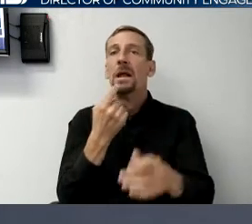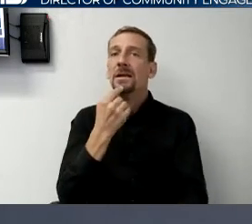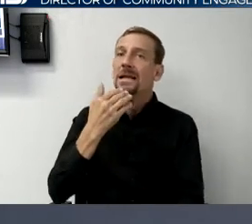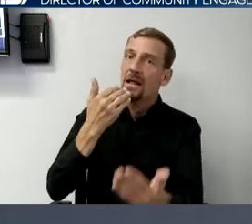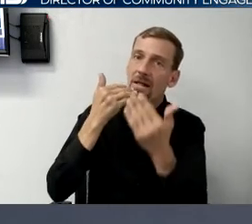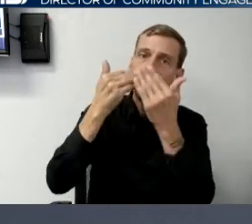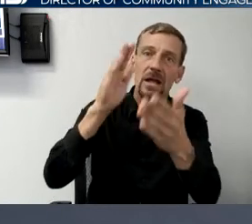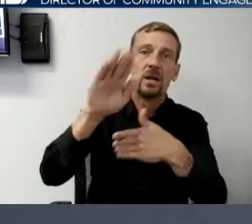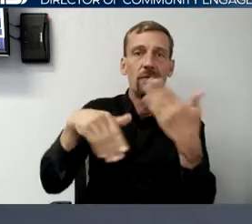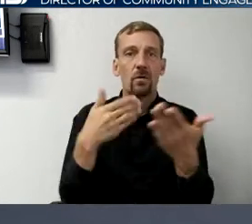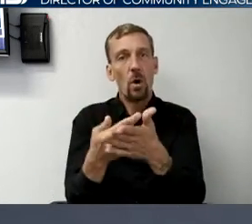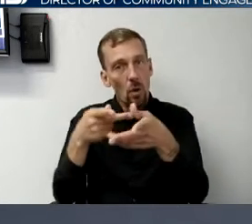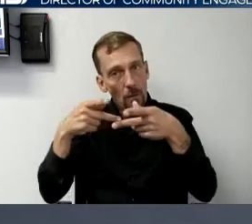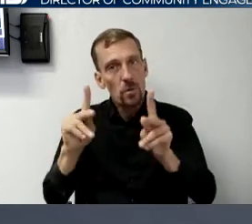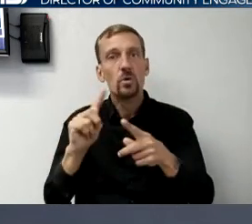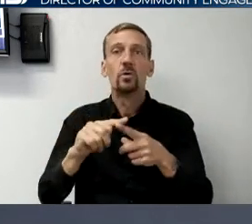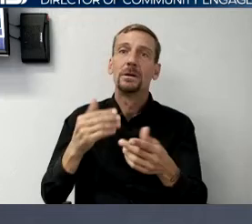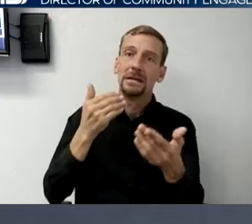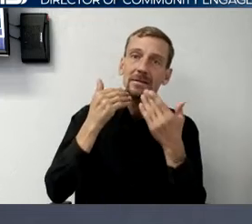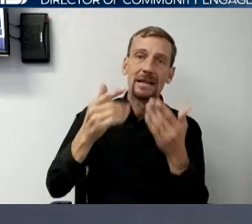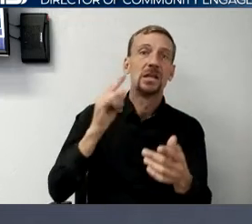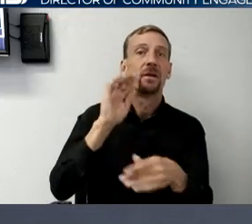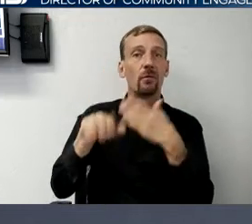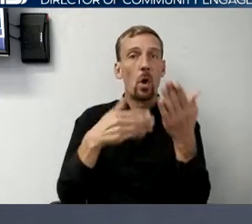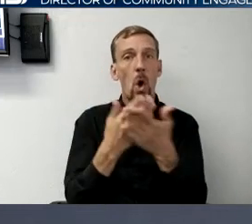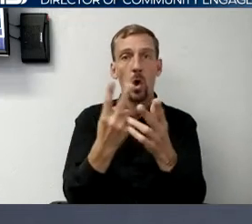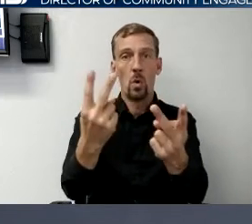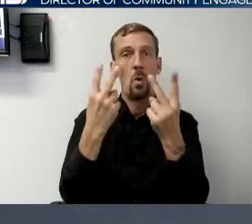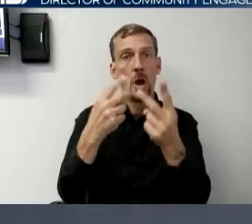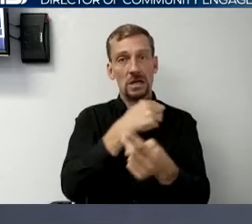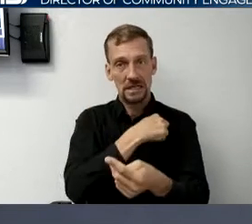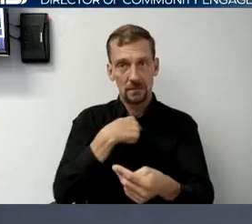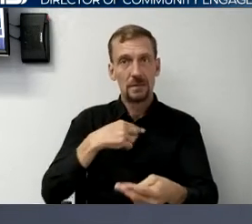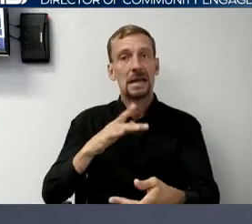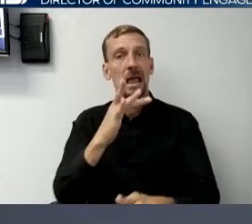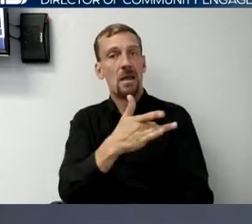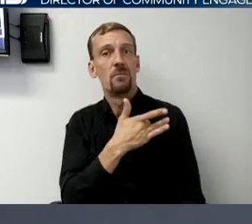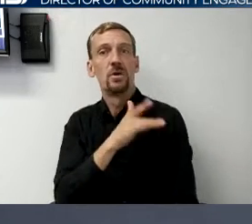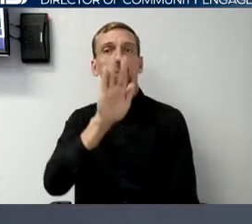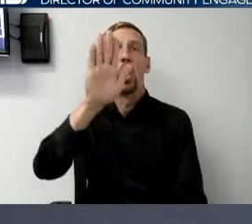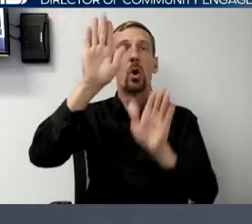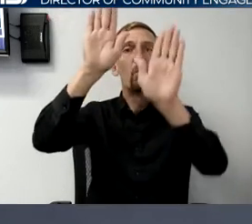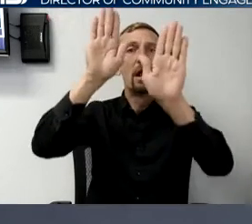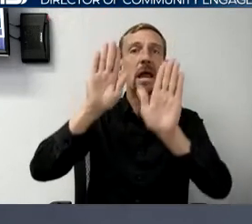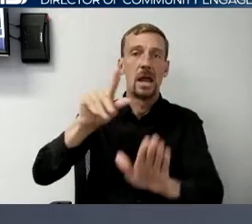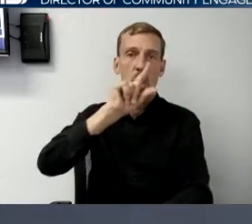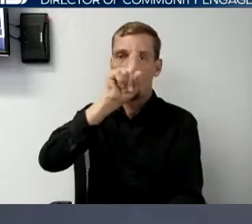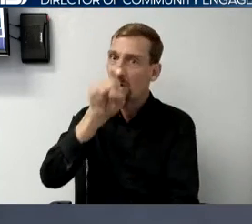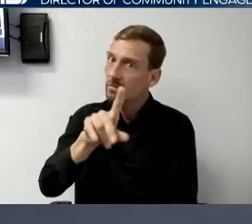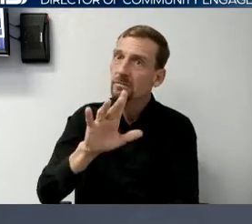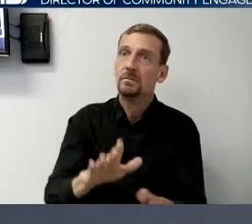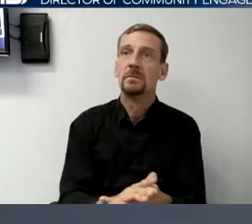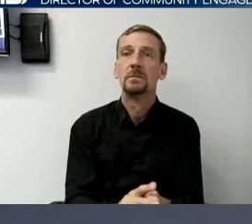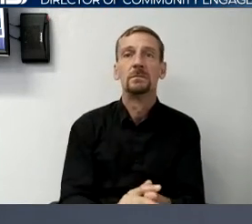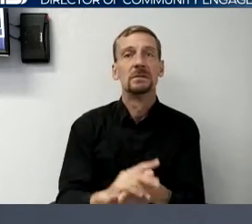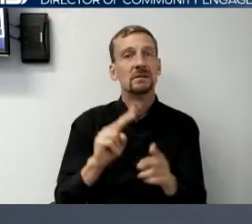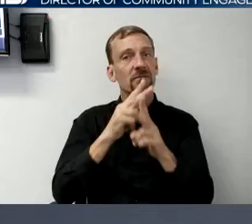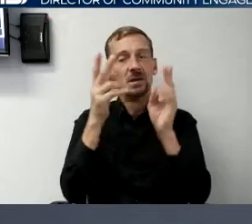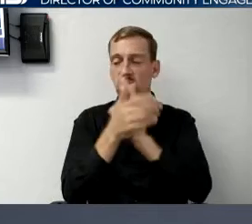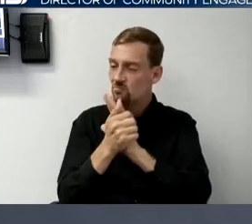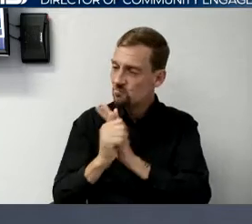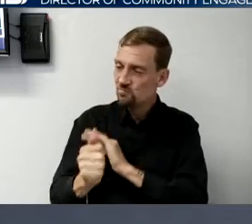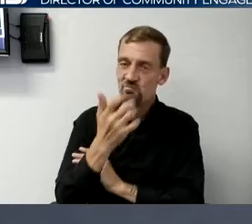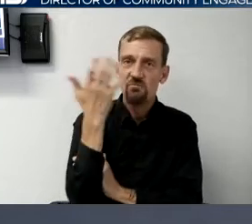opportunity. I appreciate all of you, tuning in every week. I appreciate your great questions. Very